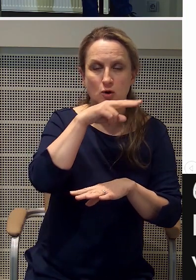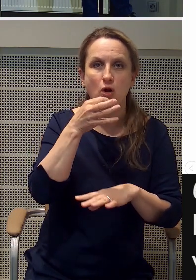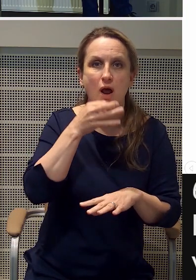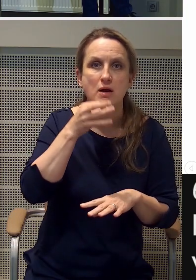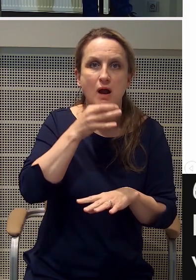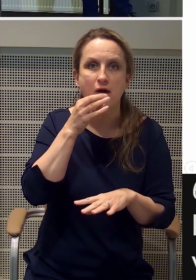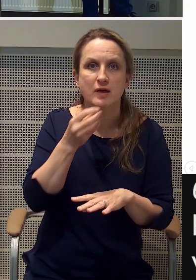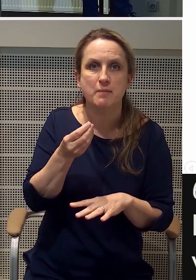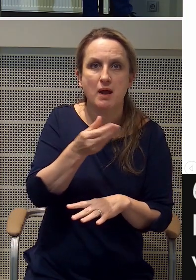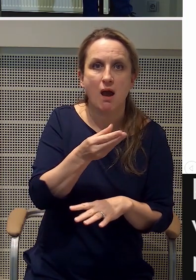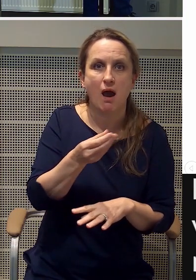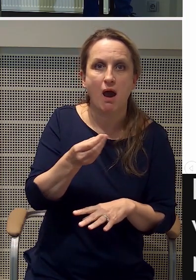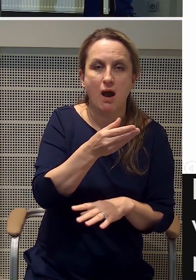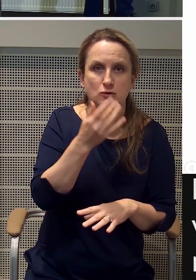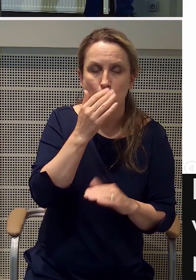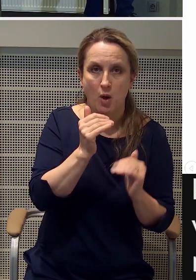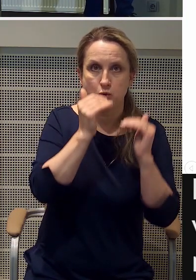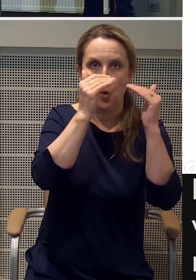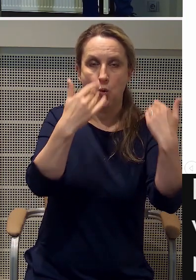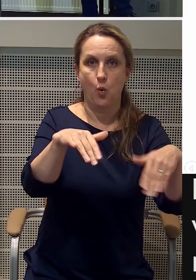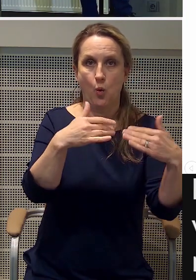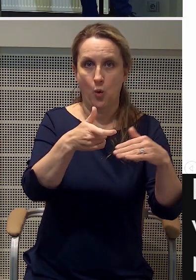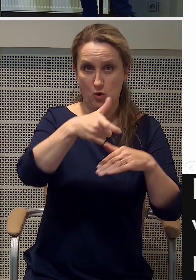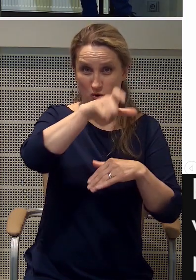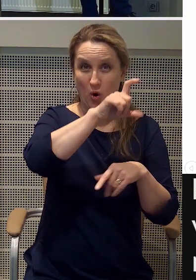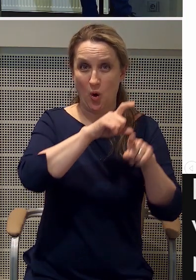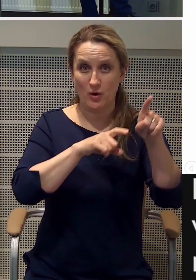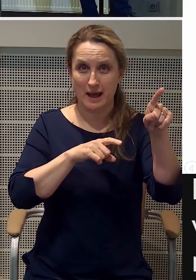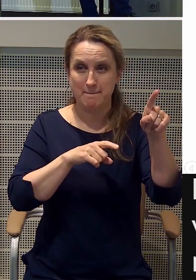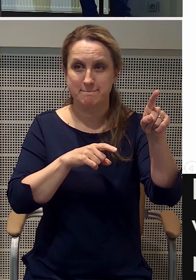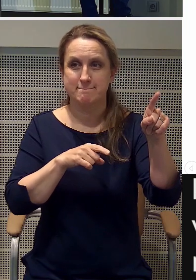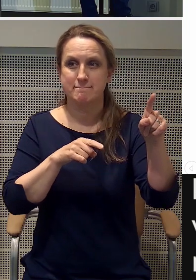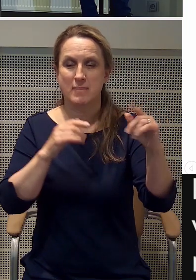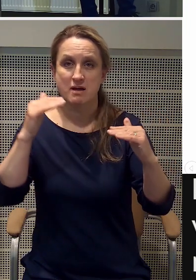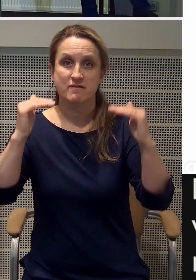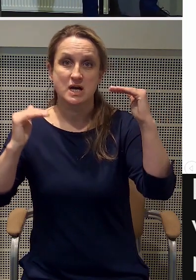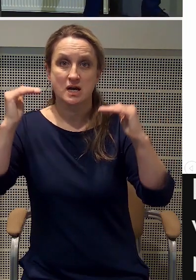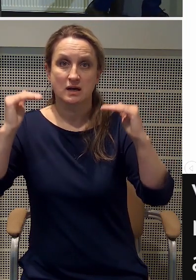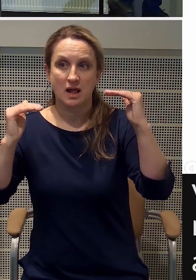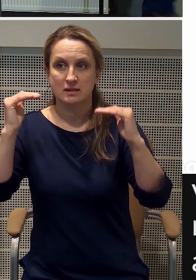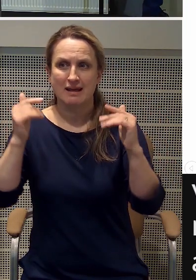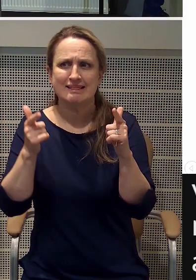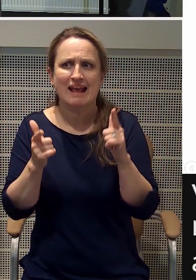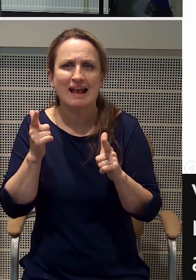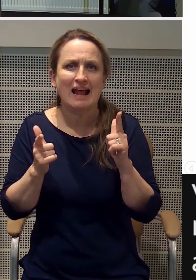at countries like Finland, Denmark, Sweden and Norway, there,